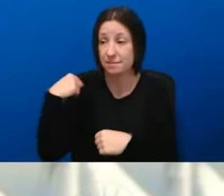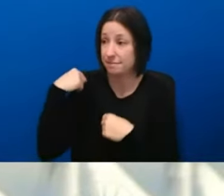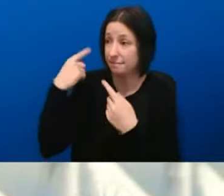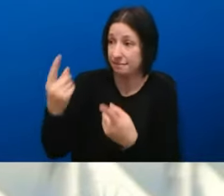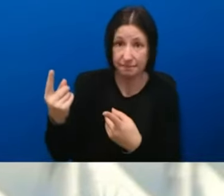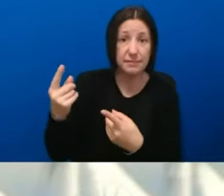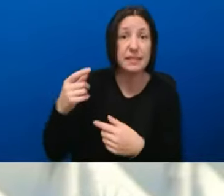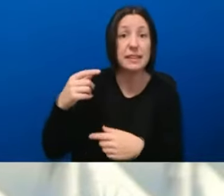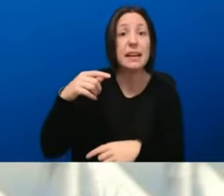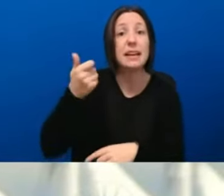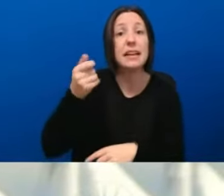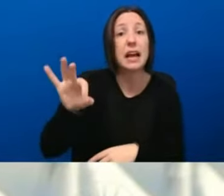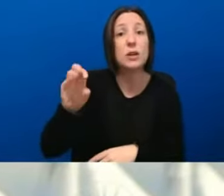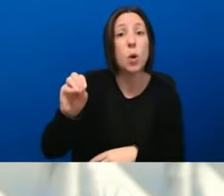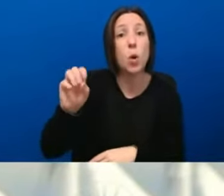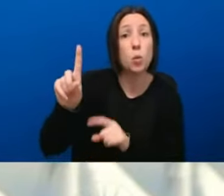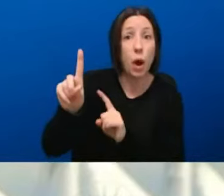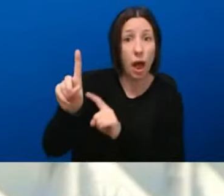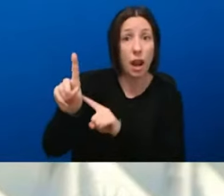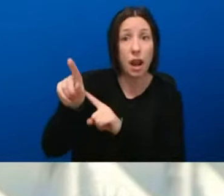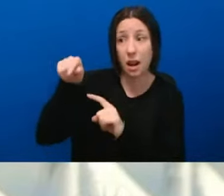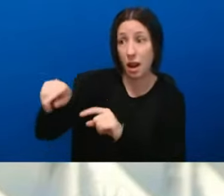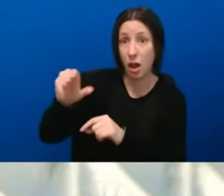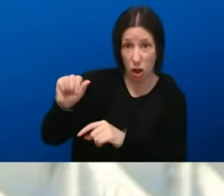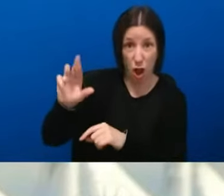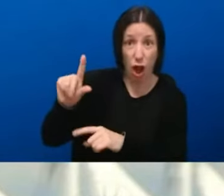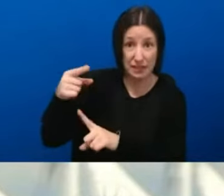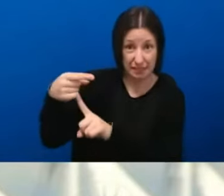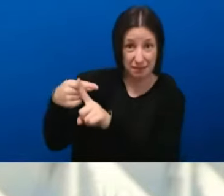rain in August since 1901. So